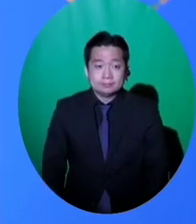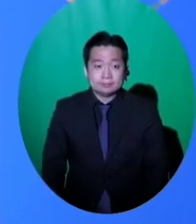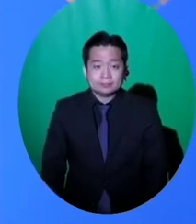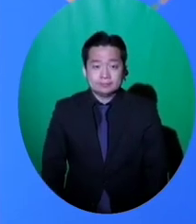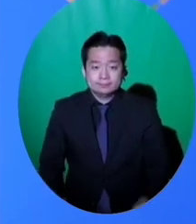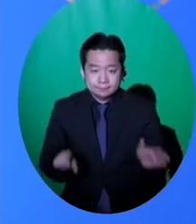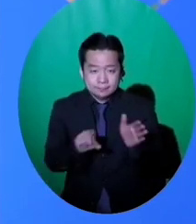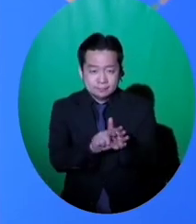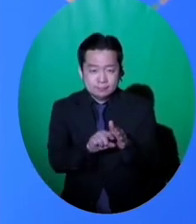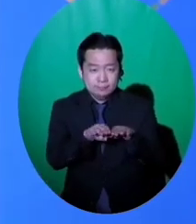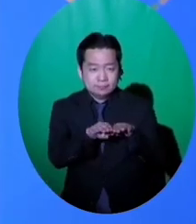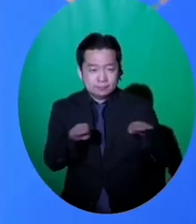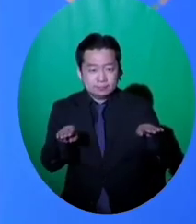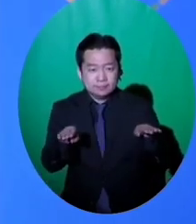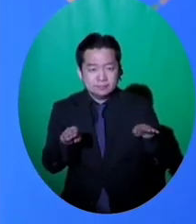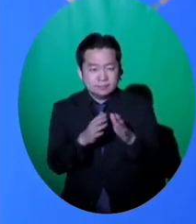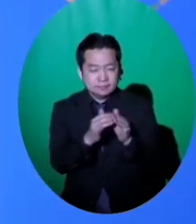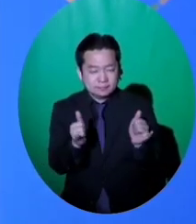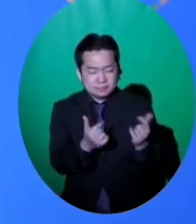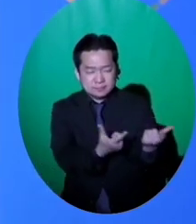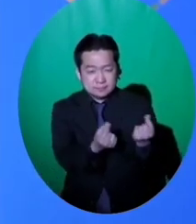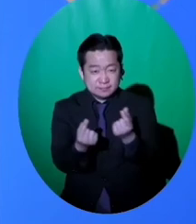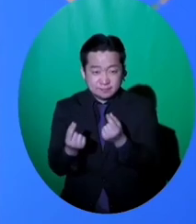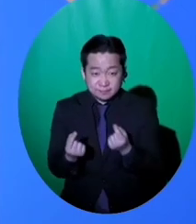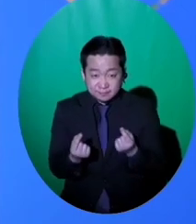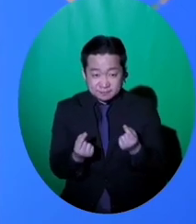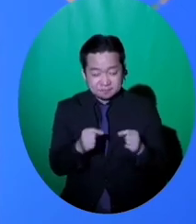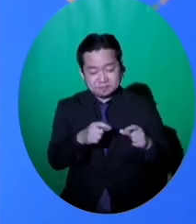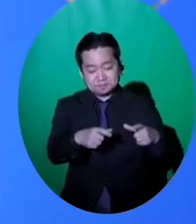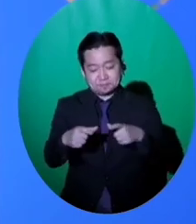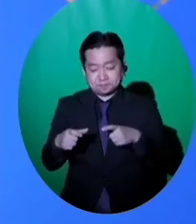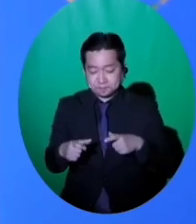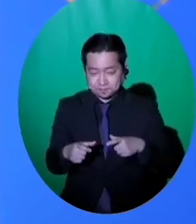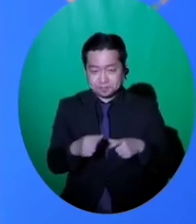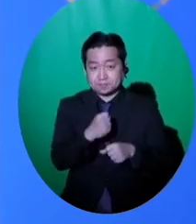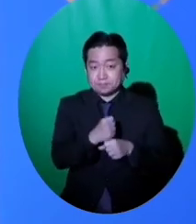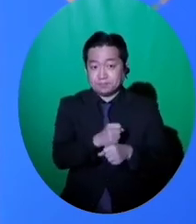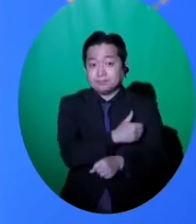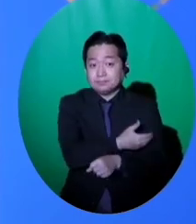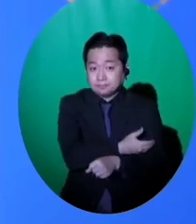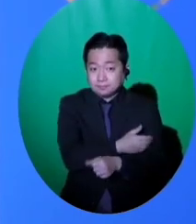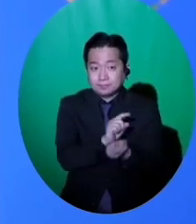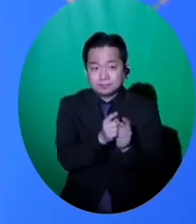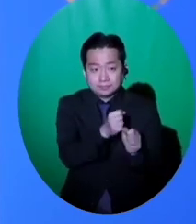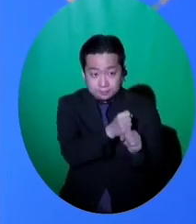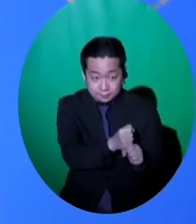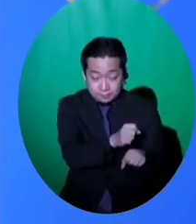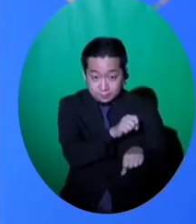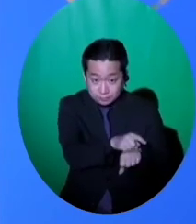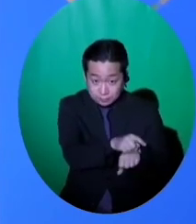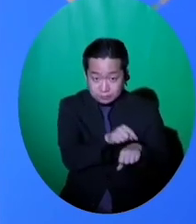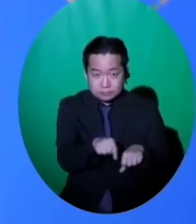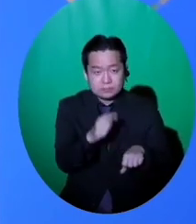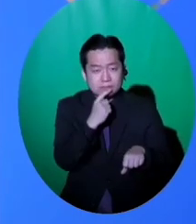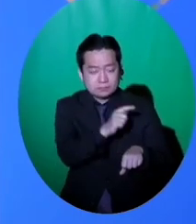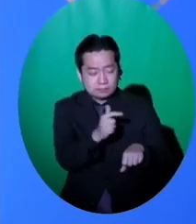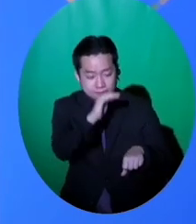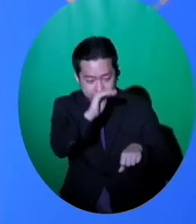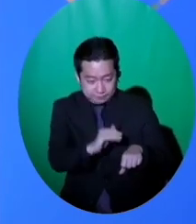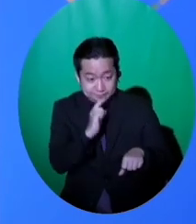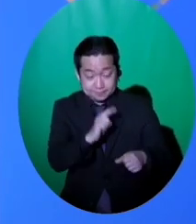capability, not the product of human capability, interdependence and degrowth in relation to care